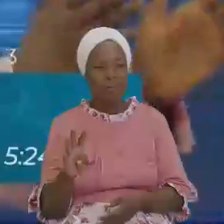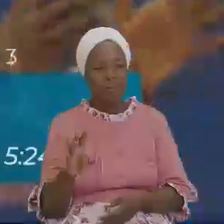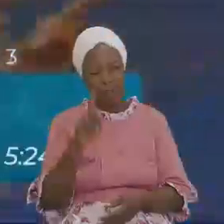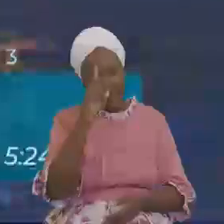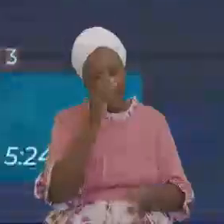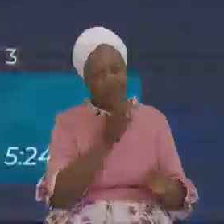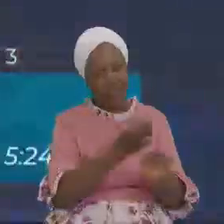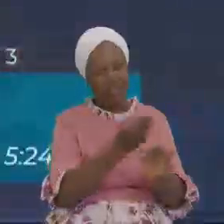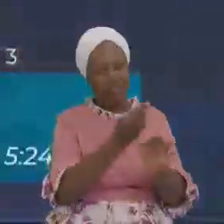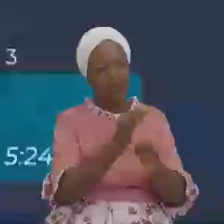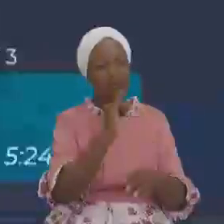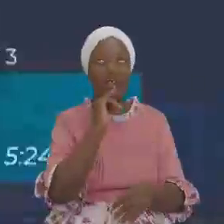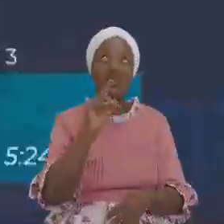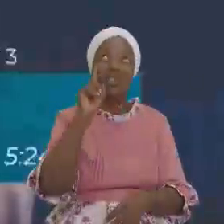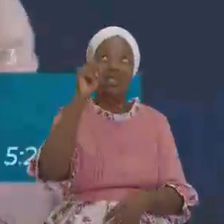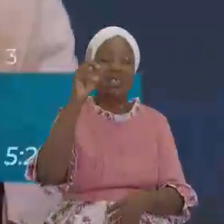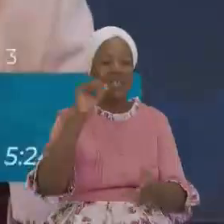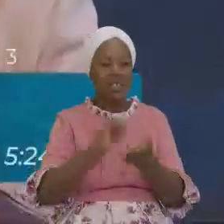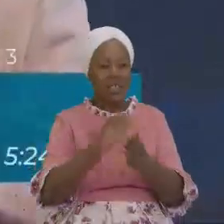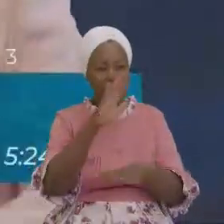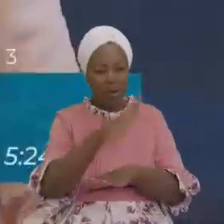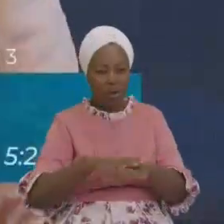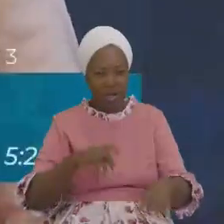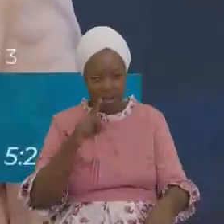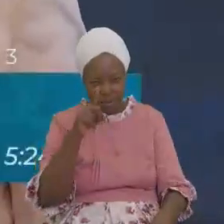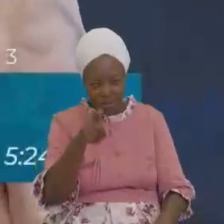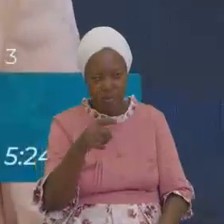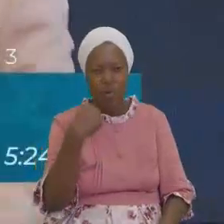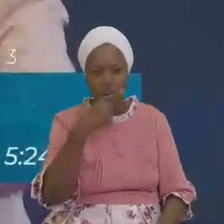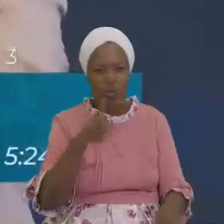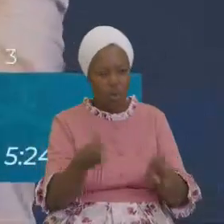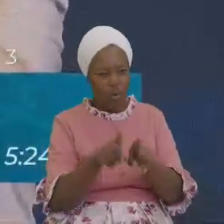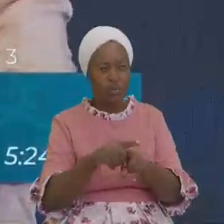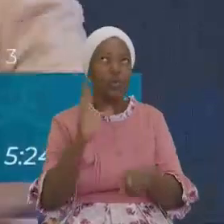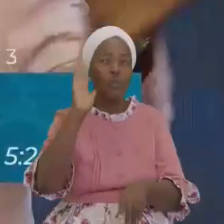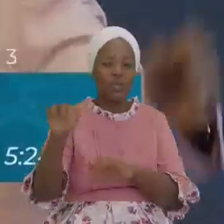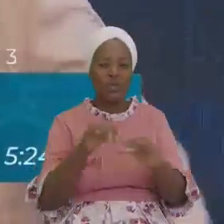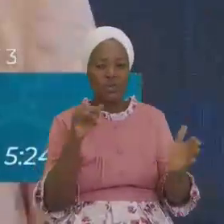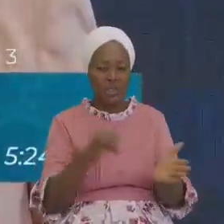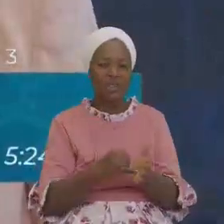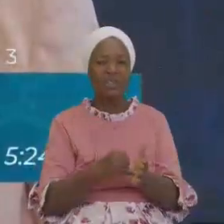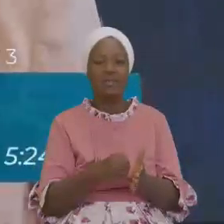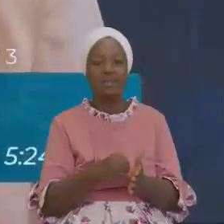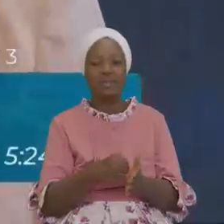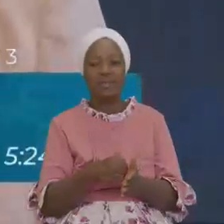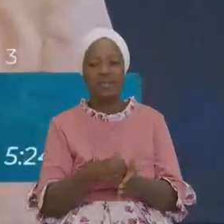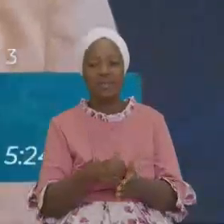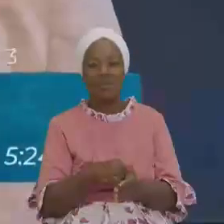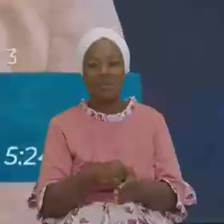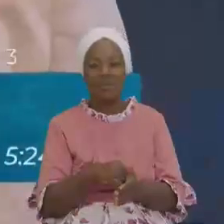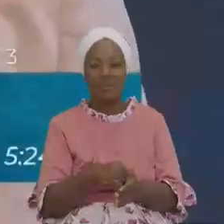Faithful is he that calleth you, who also will do it.